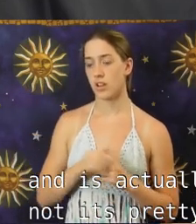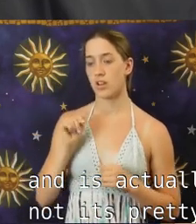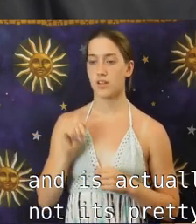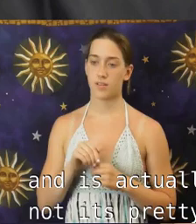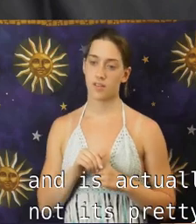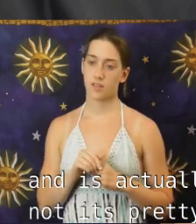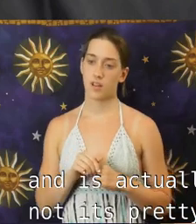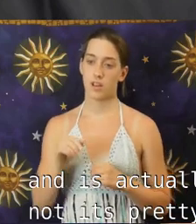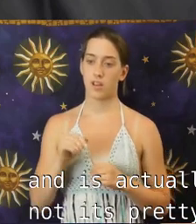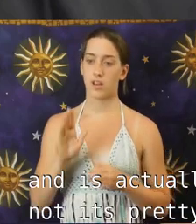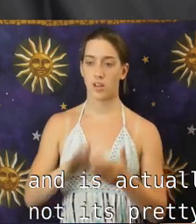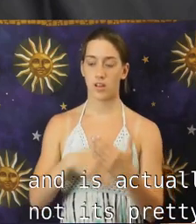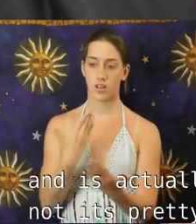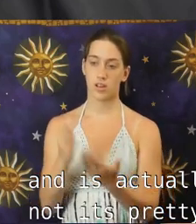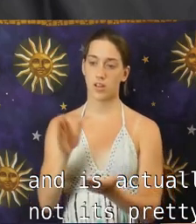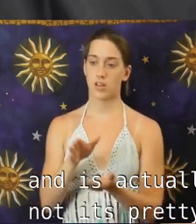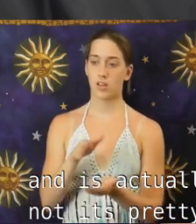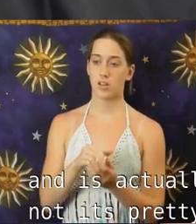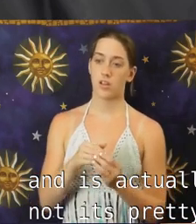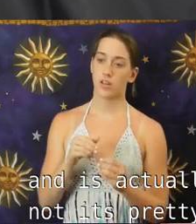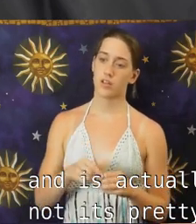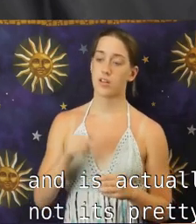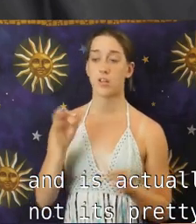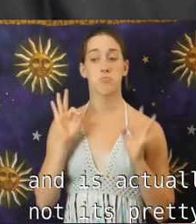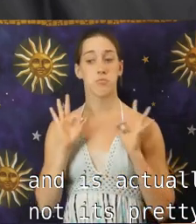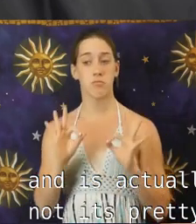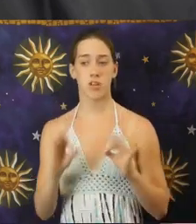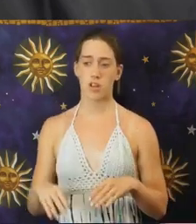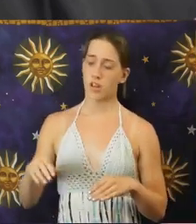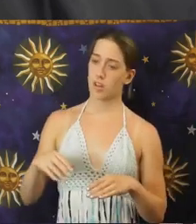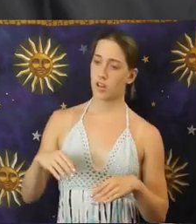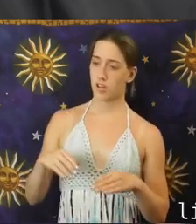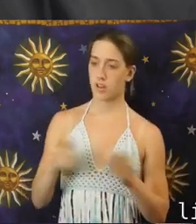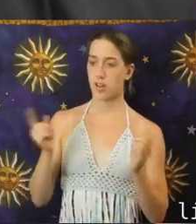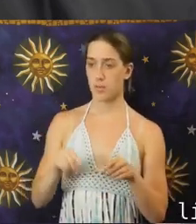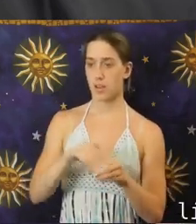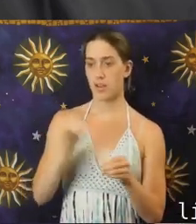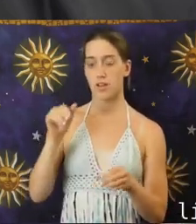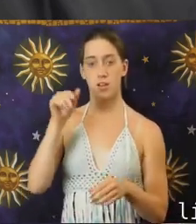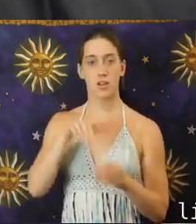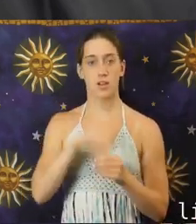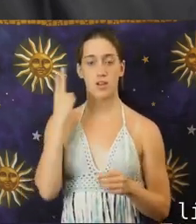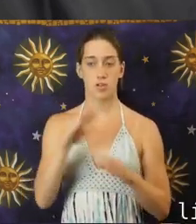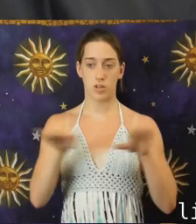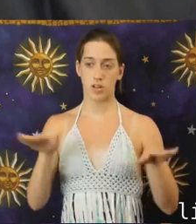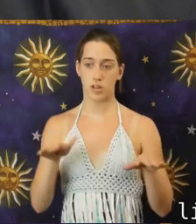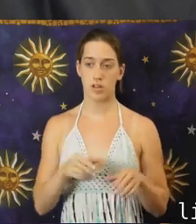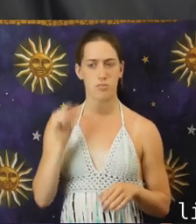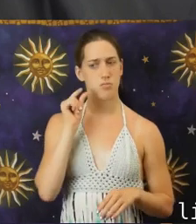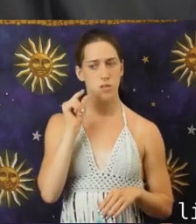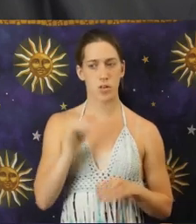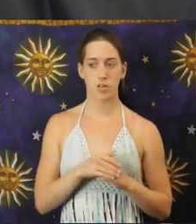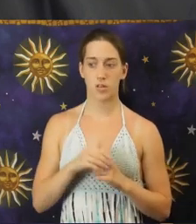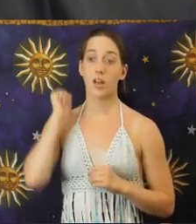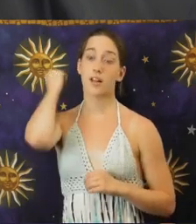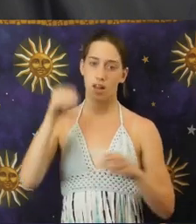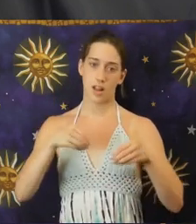than others. Like it's pretty small actually. It's literally held outside 2